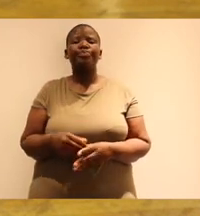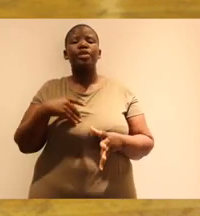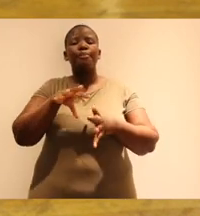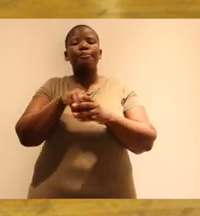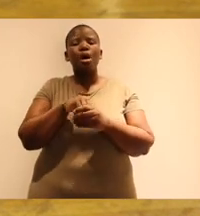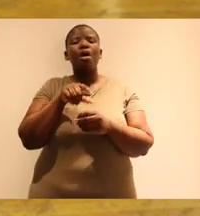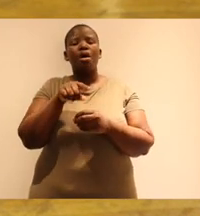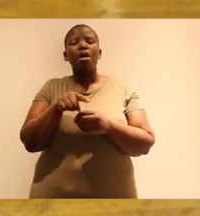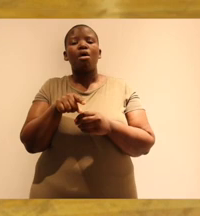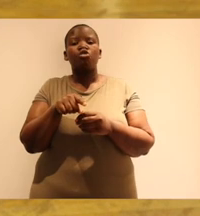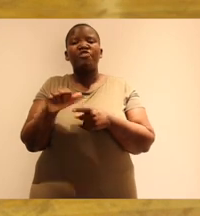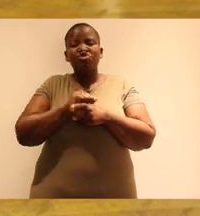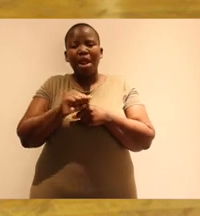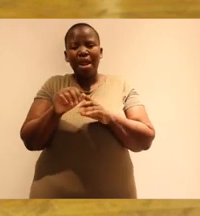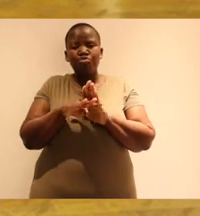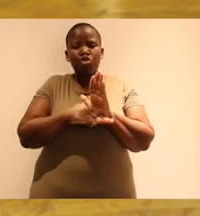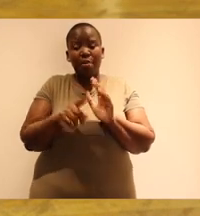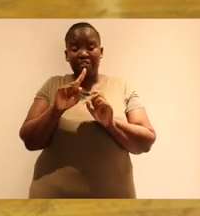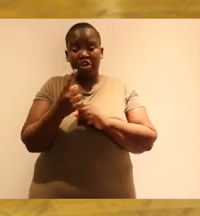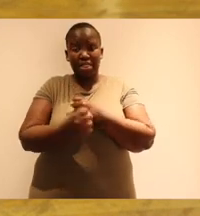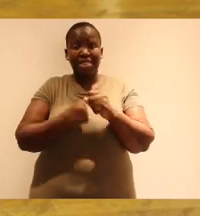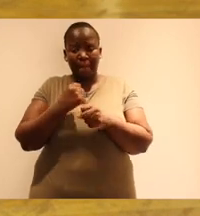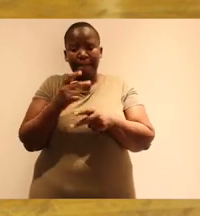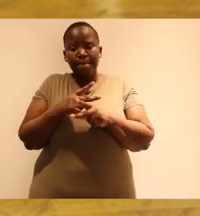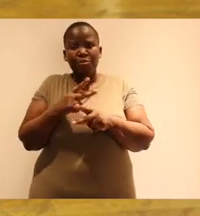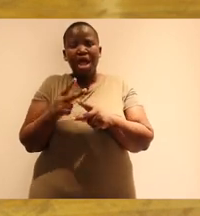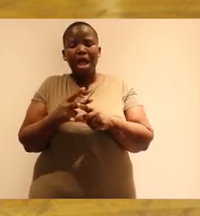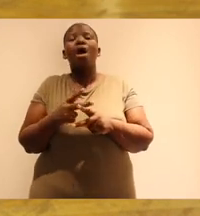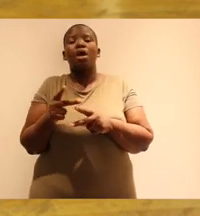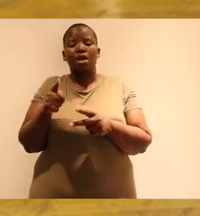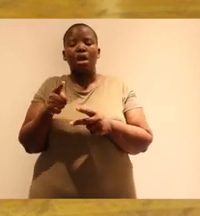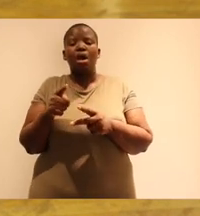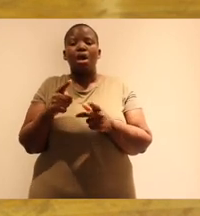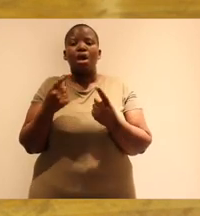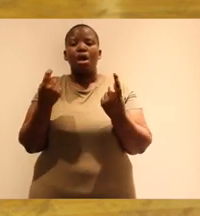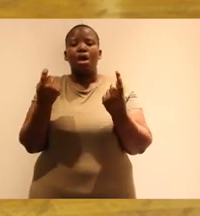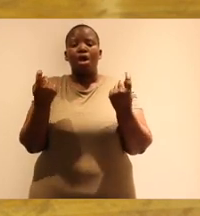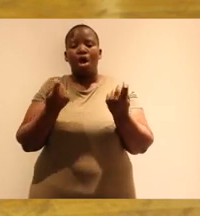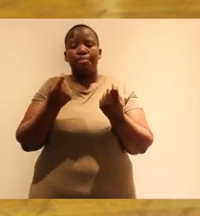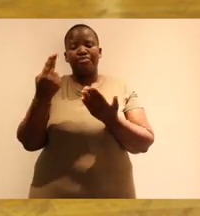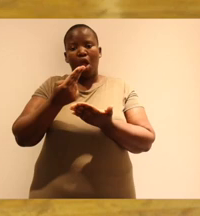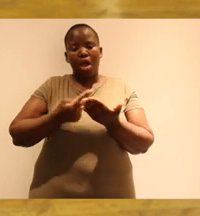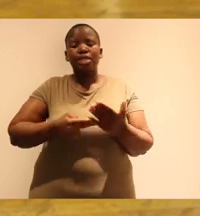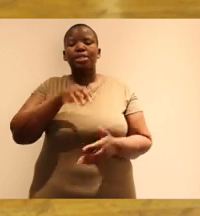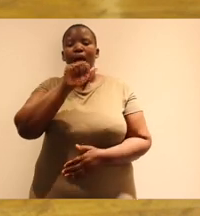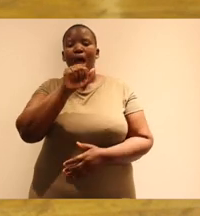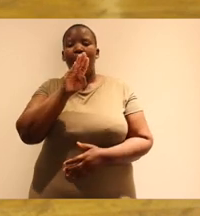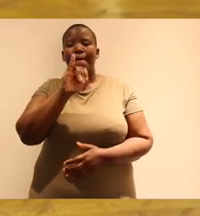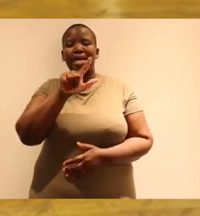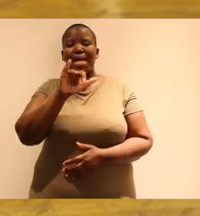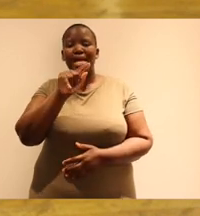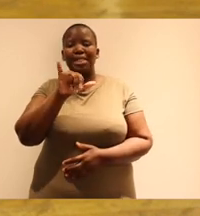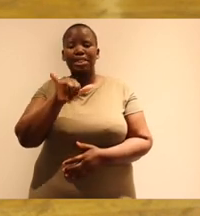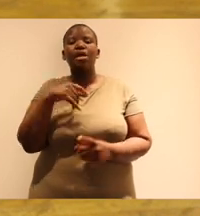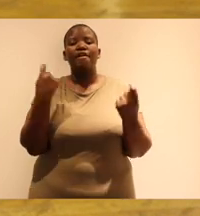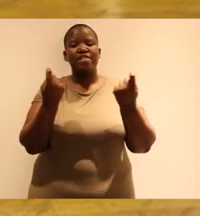of the residency the first year, which was preparing for the Artsability Festival. So I got